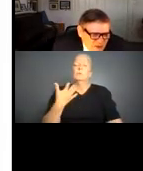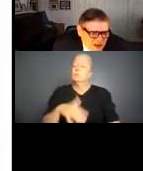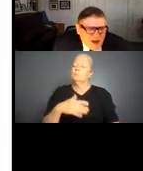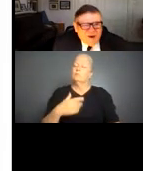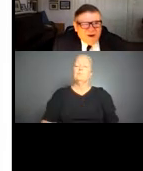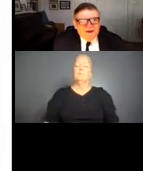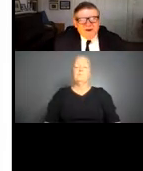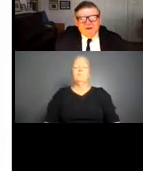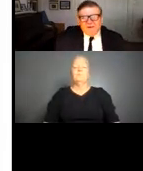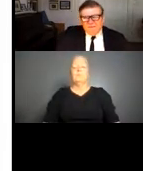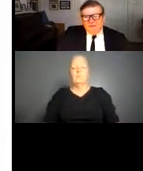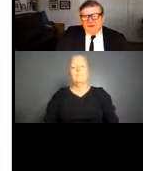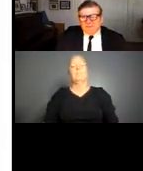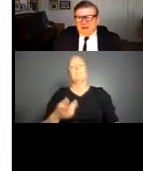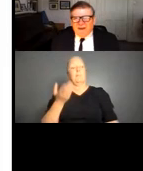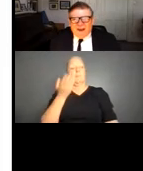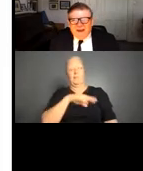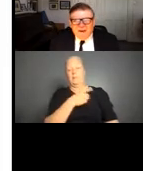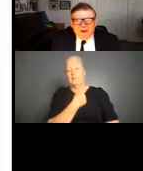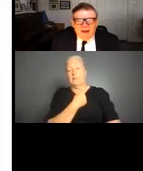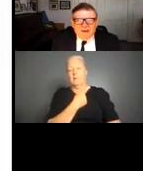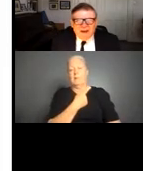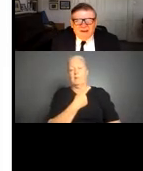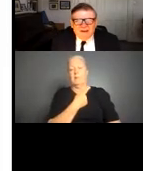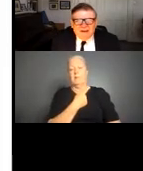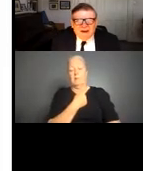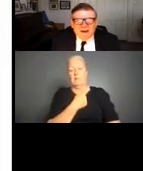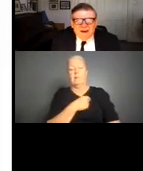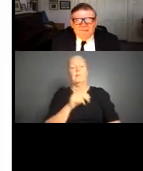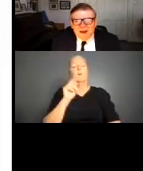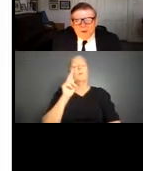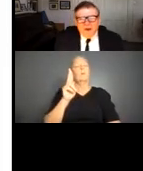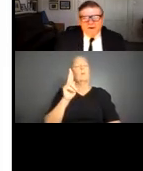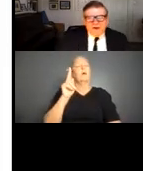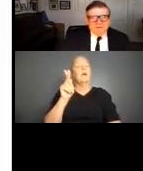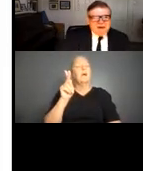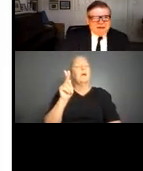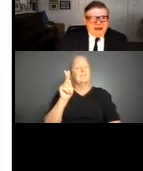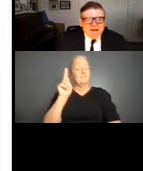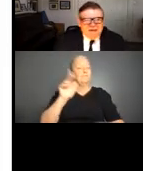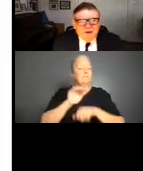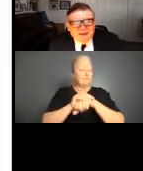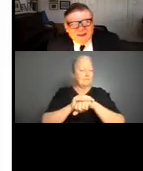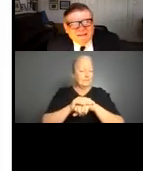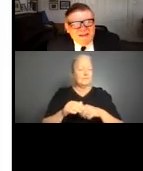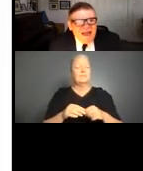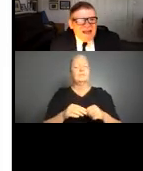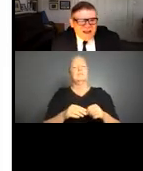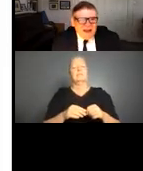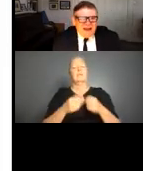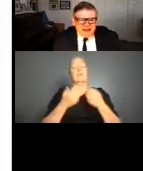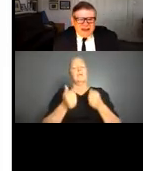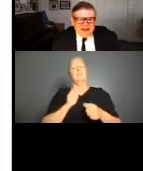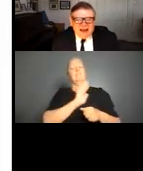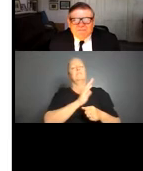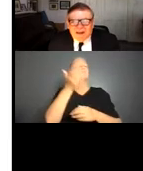Next, we go on to the specific UK figures that we used in the presentation, but I think